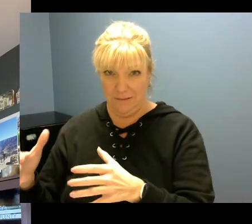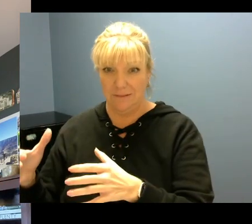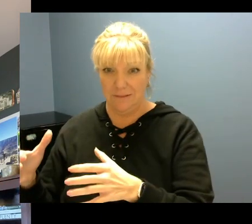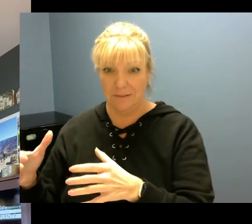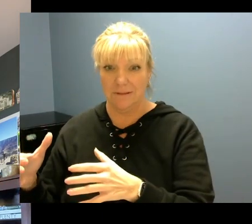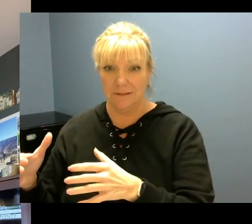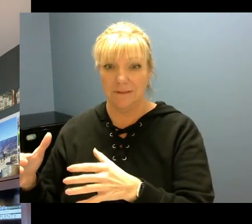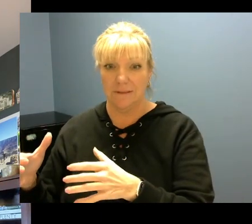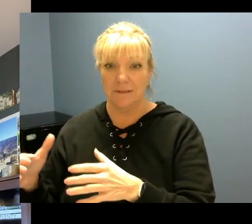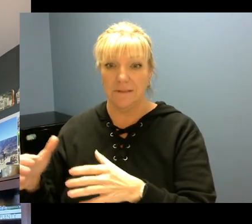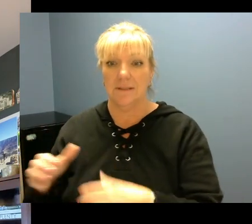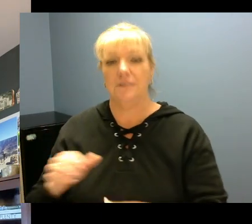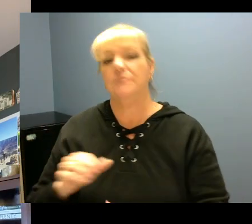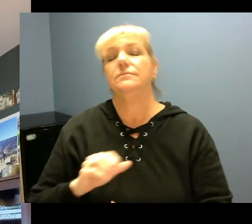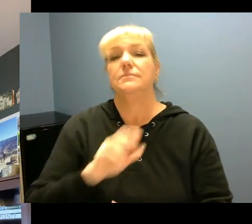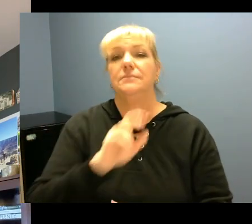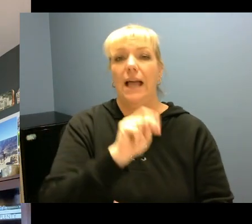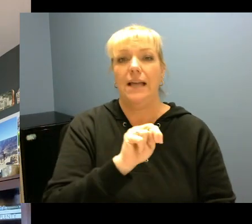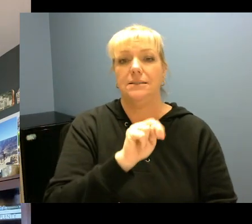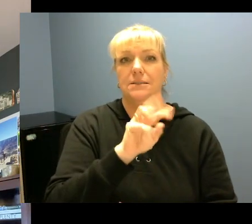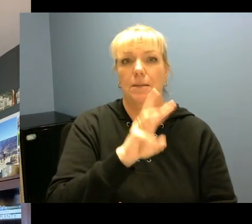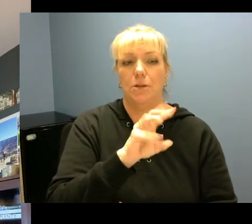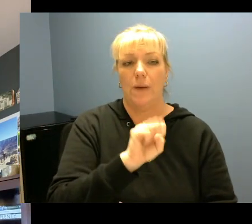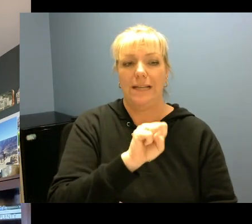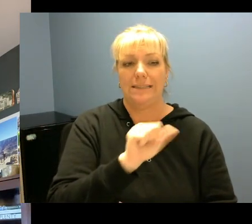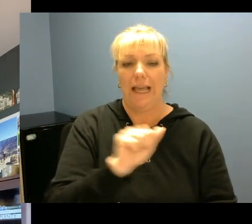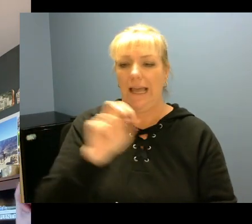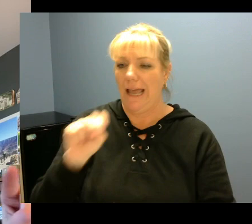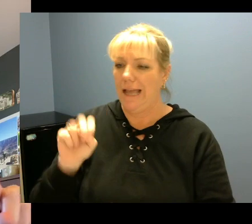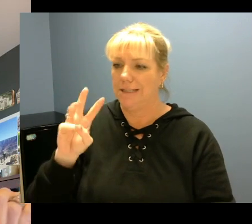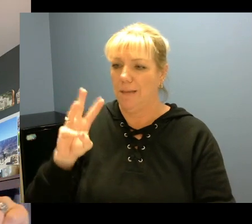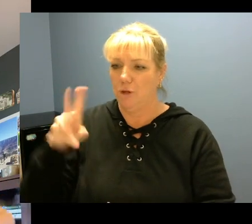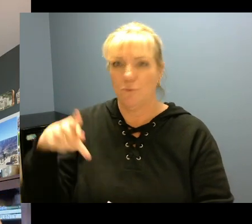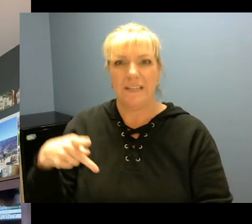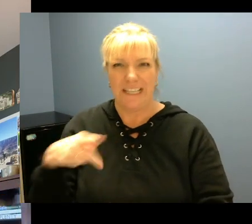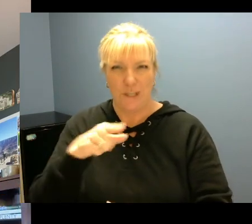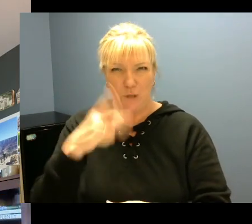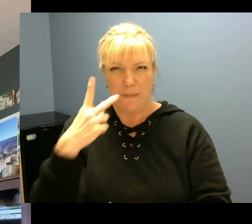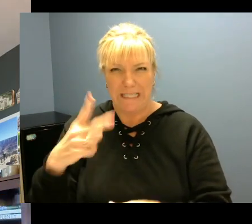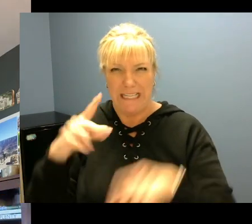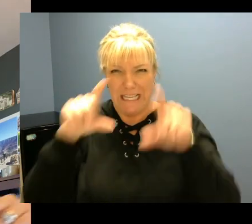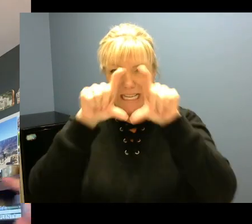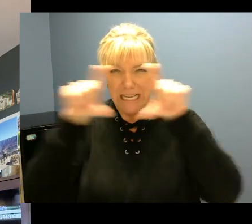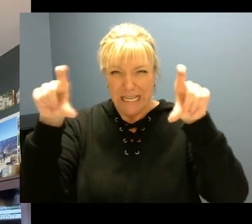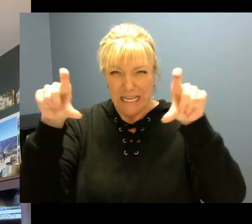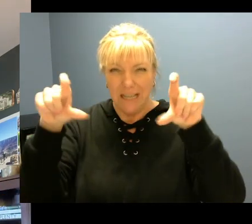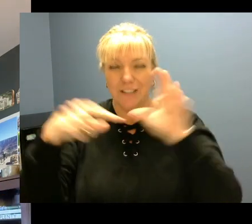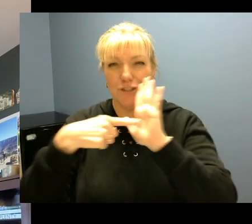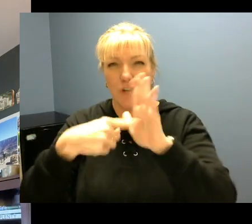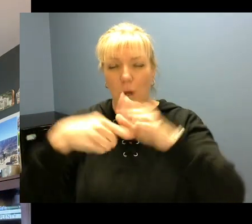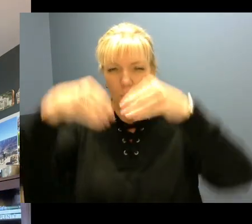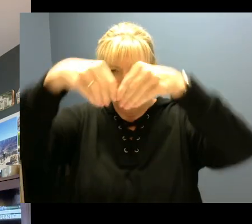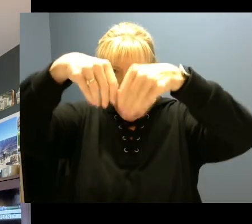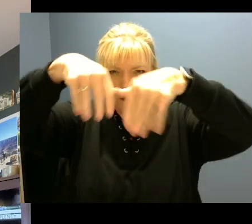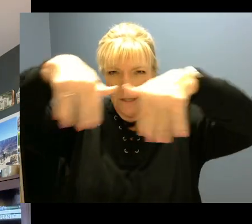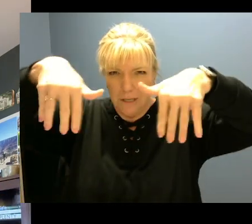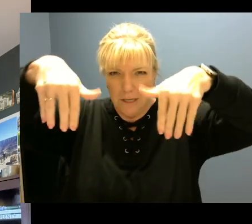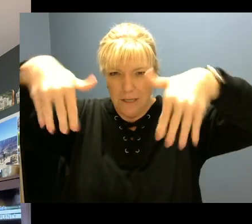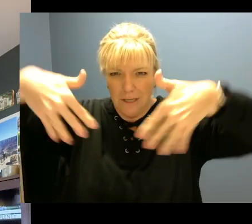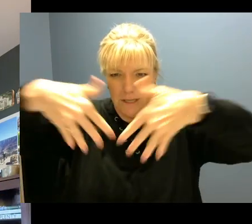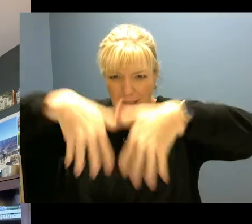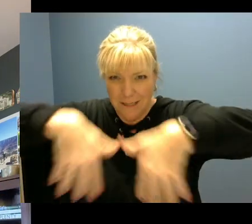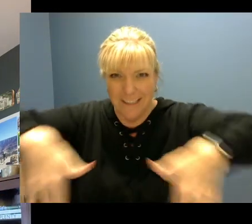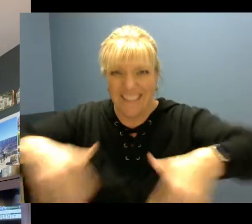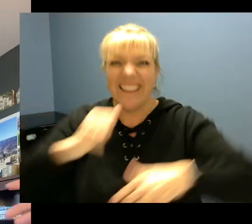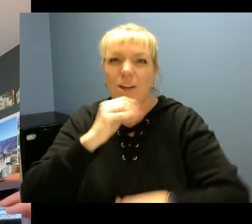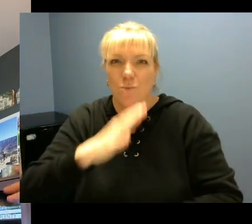NAWSA and NWP, that's in bold, I've got like a little kind of flow chart for you to kind of show like this is when women say they want the right